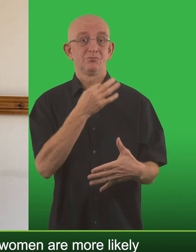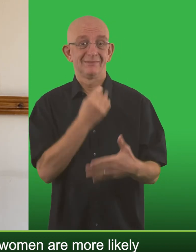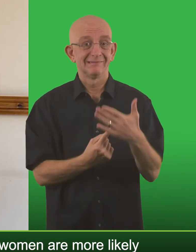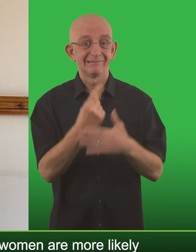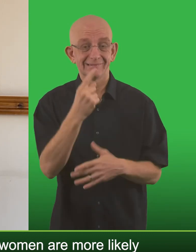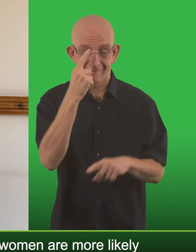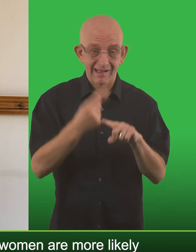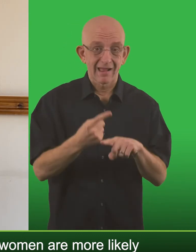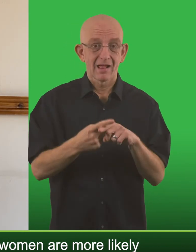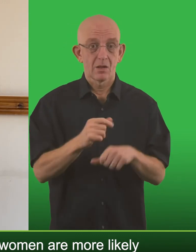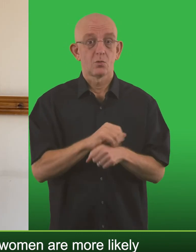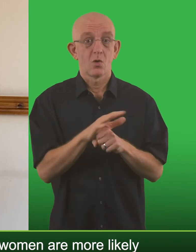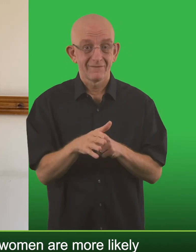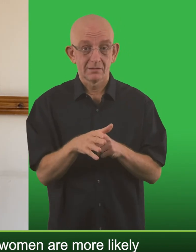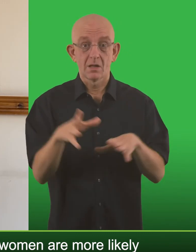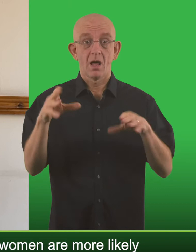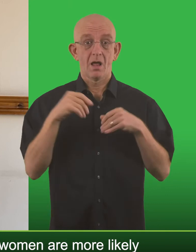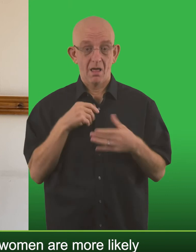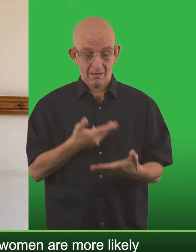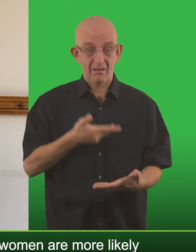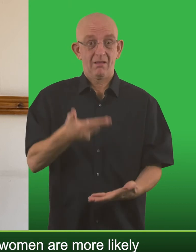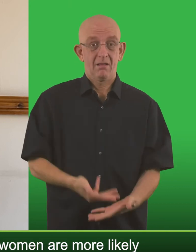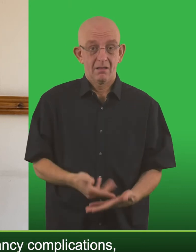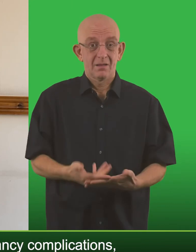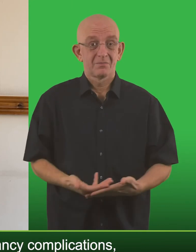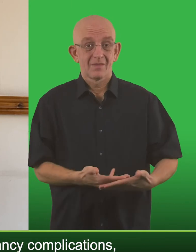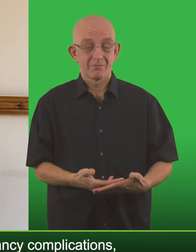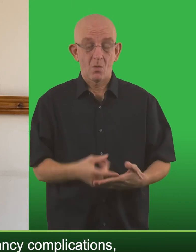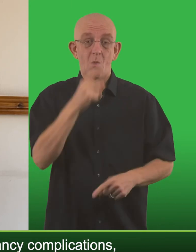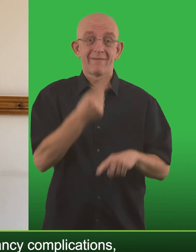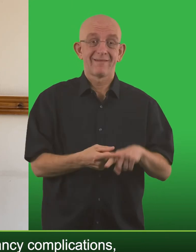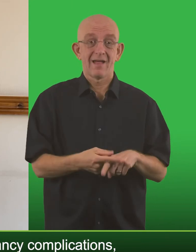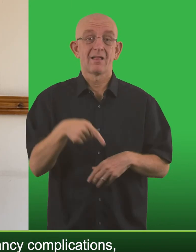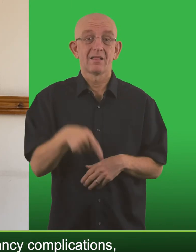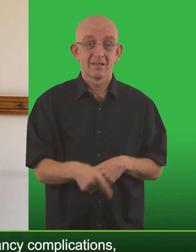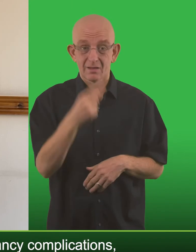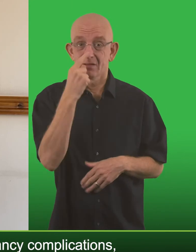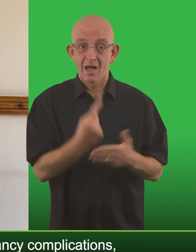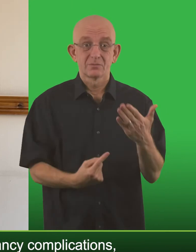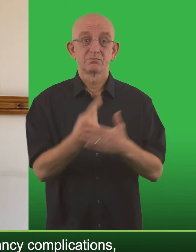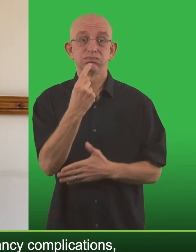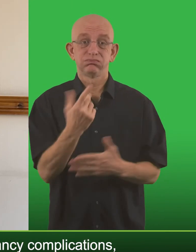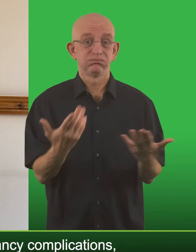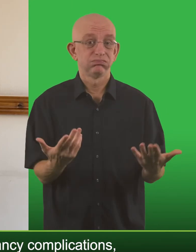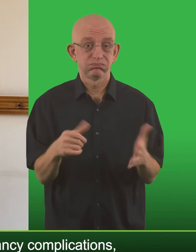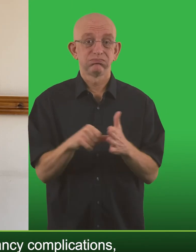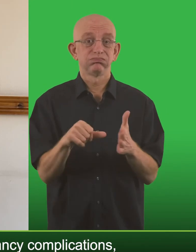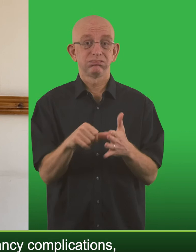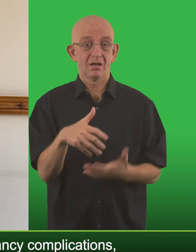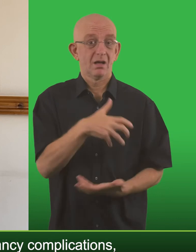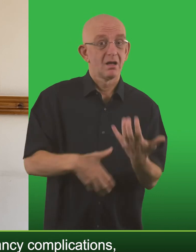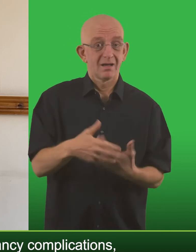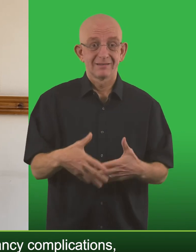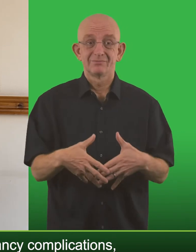of becoming severely unwell if they catch COVID, and are more likely to have pregnancy complications such as preterm birth